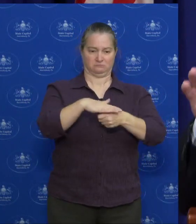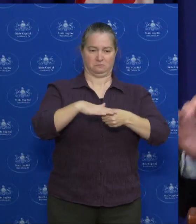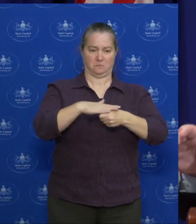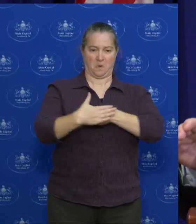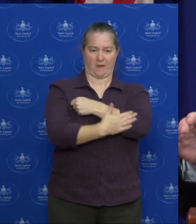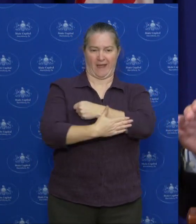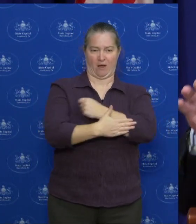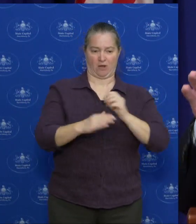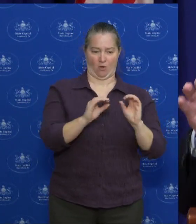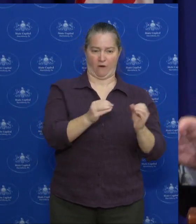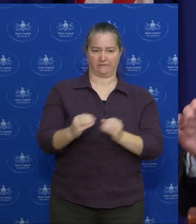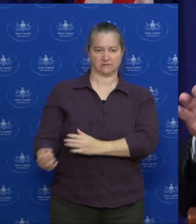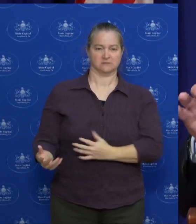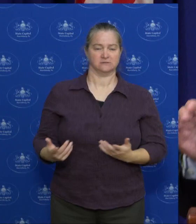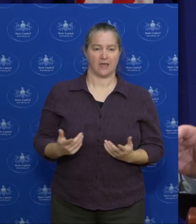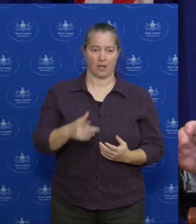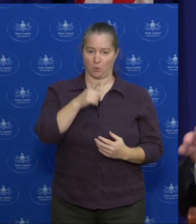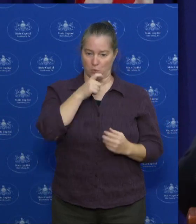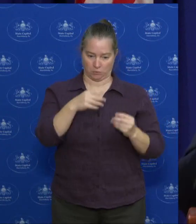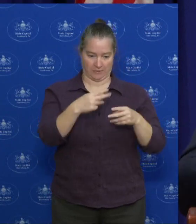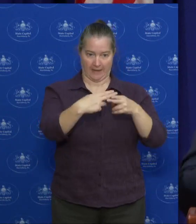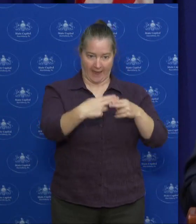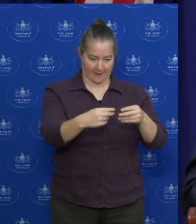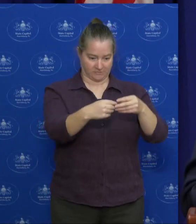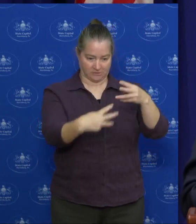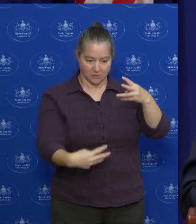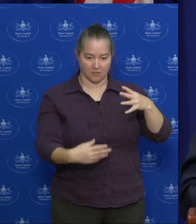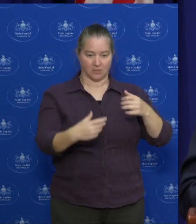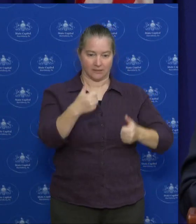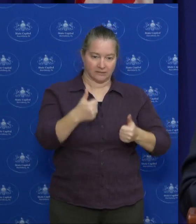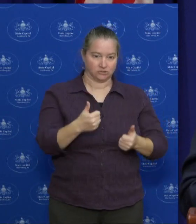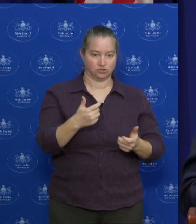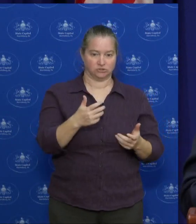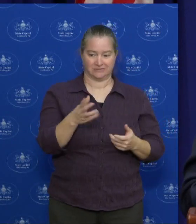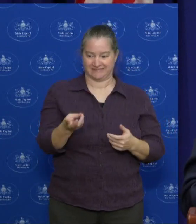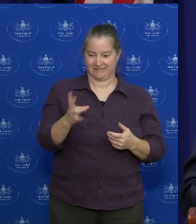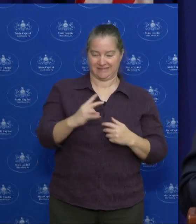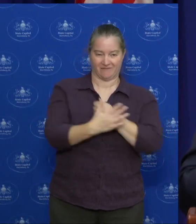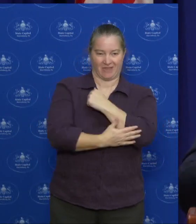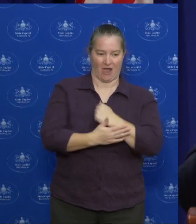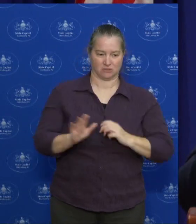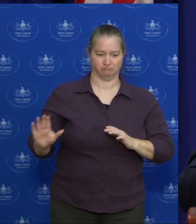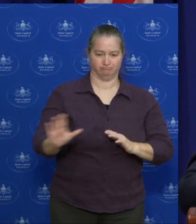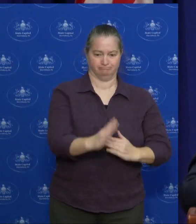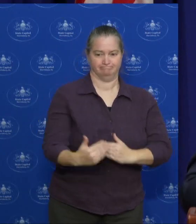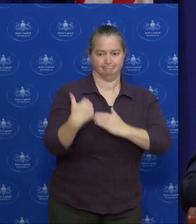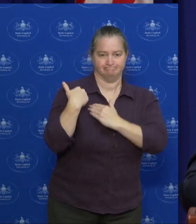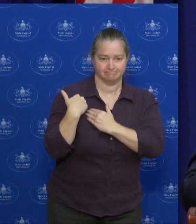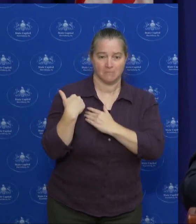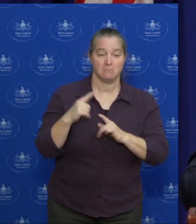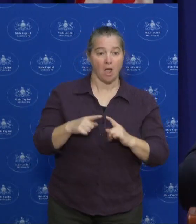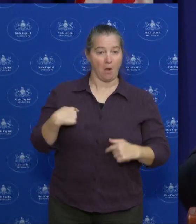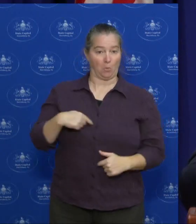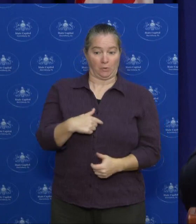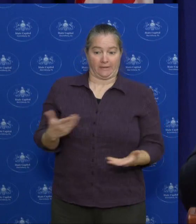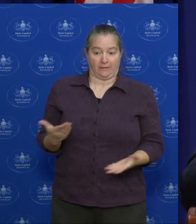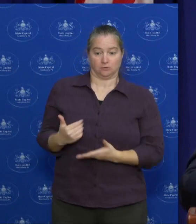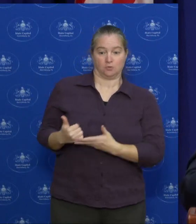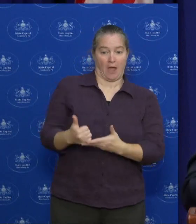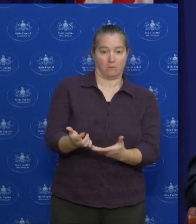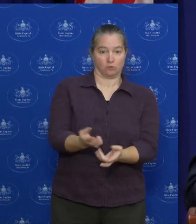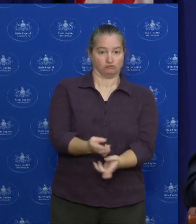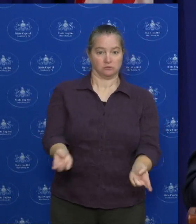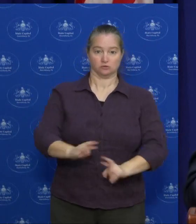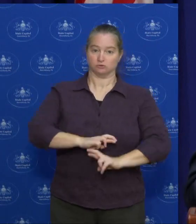and the multitude of candidates and offices running in each of our 67 counties. But we want to be a resource to them. We will help them in